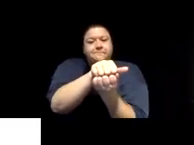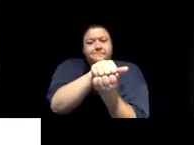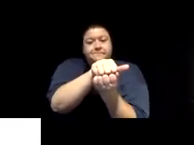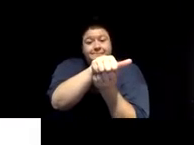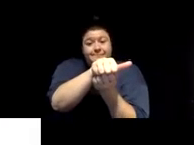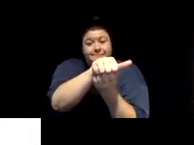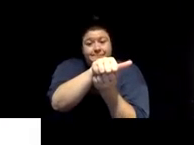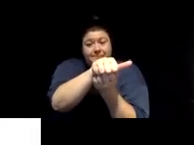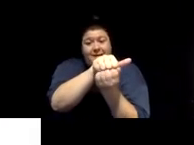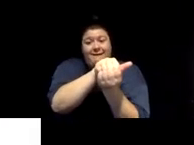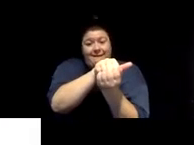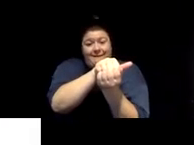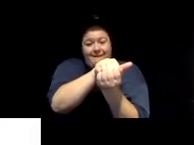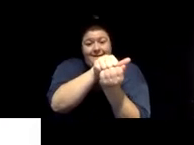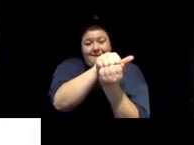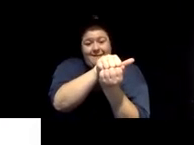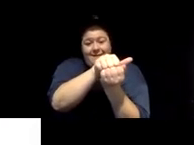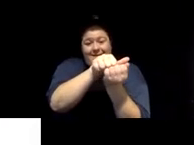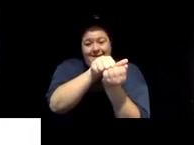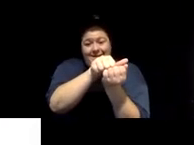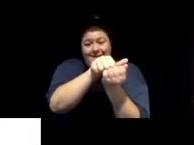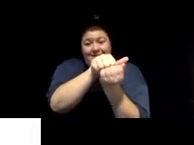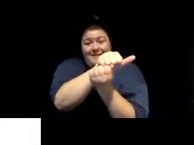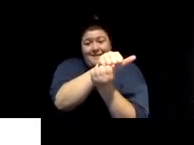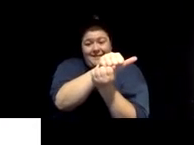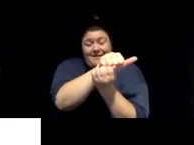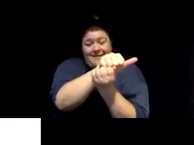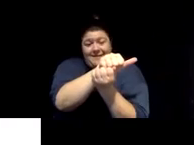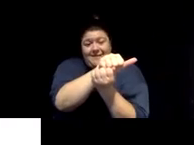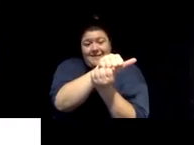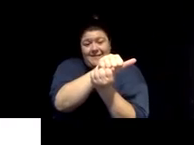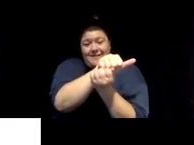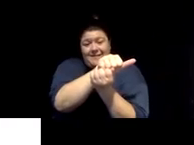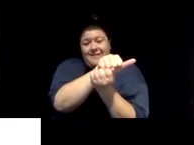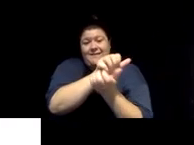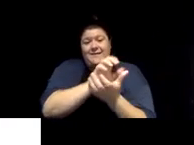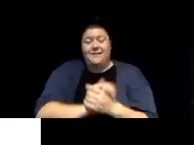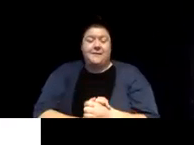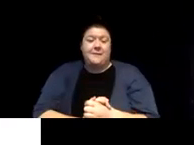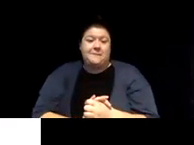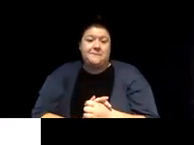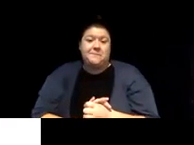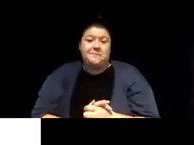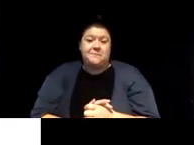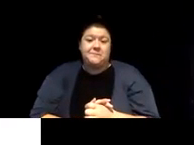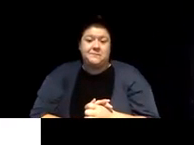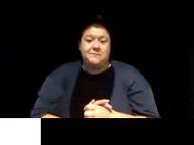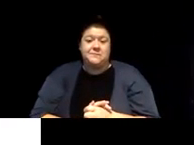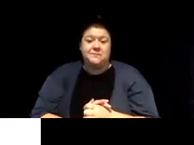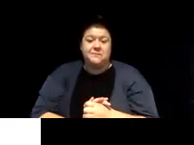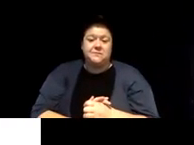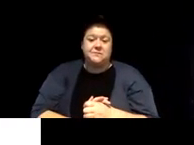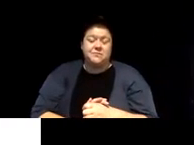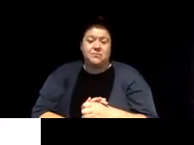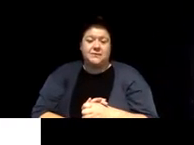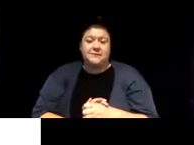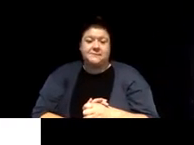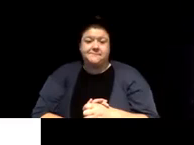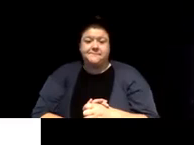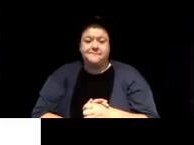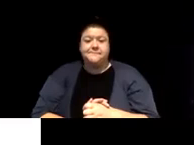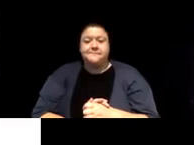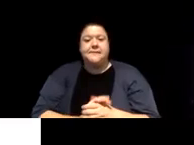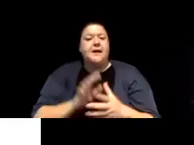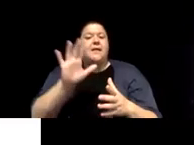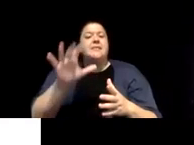Okay, it could be that you have an overbite, it could be you have an underbite, it could be that your teeth are off to the side or they're just crooked, and